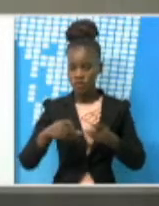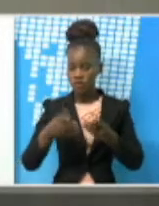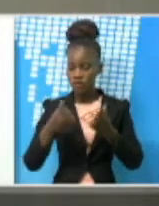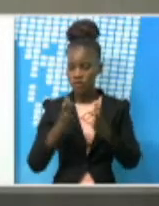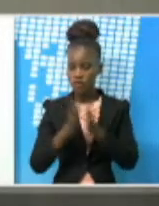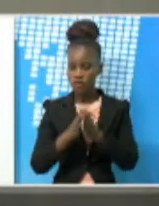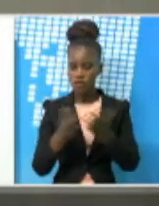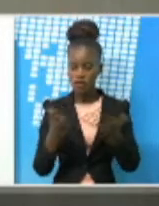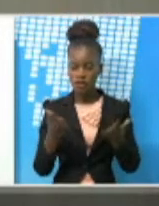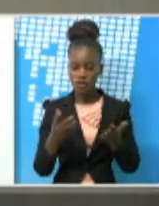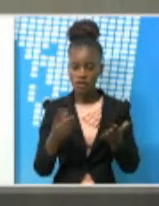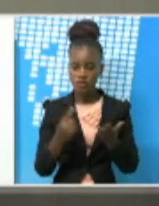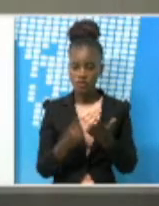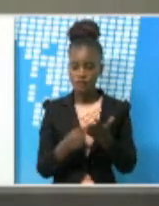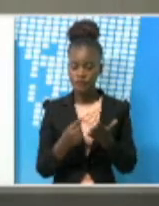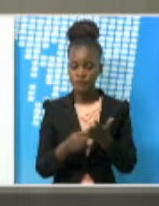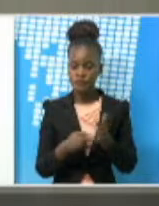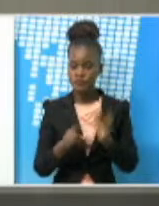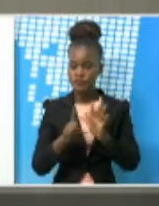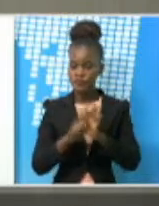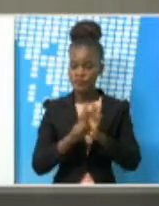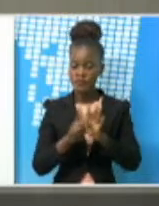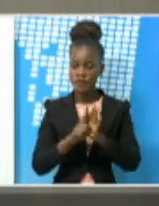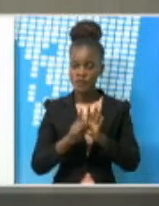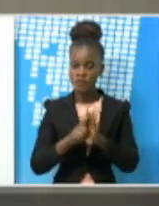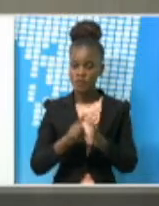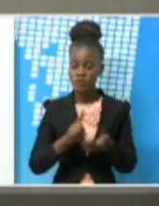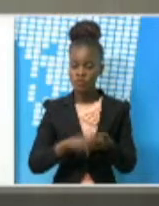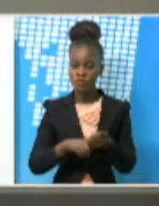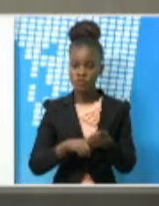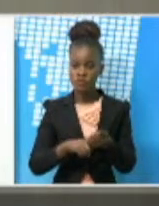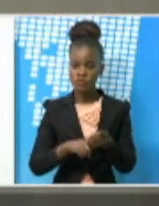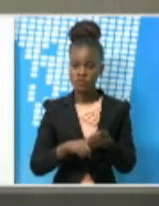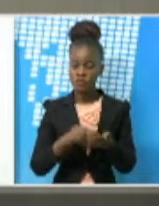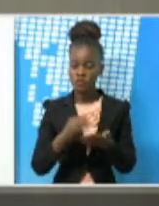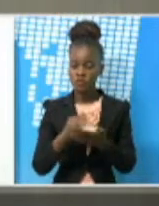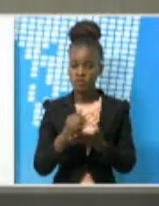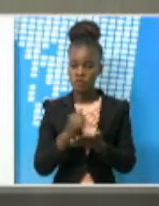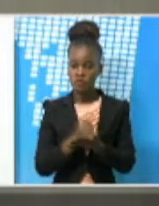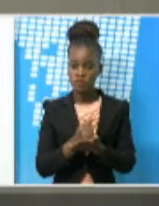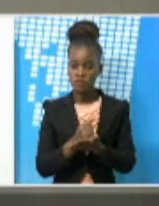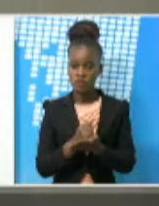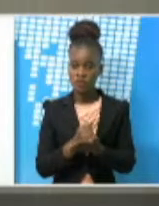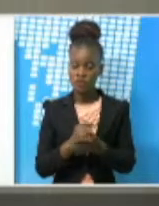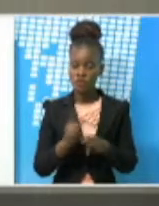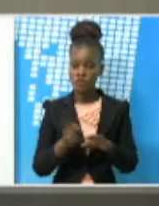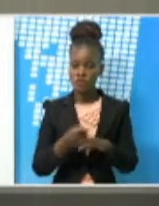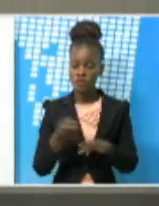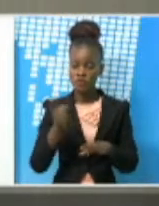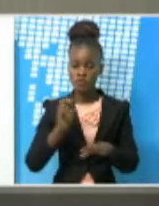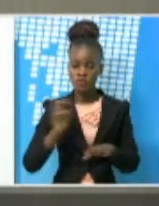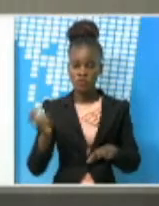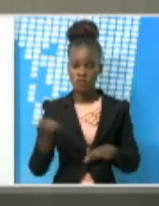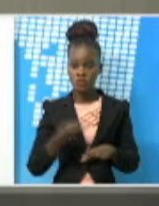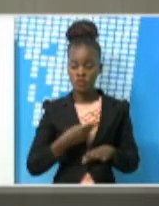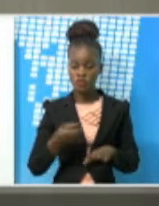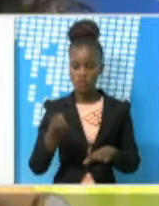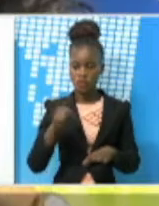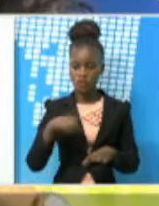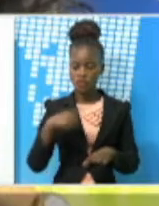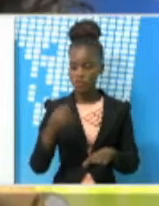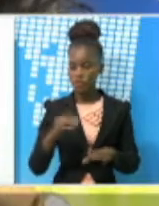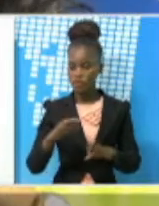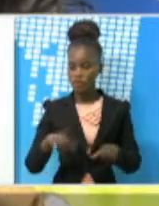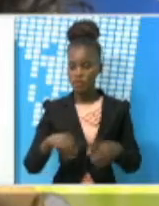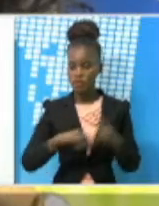the local Ugandan will benefit. Because when you come to us, we're asking you, how many jobs are you